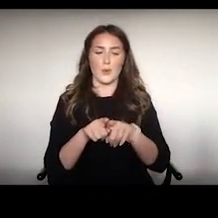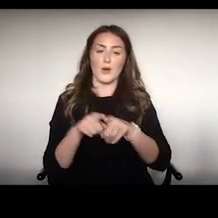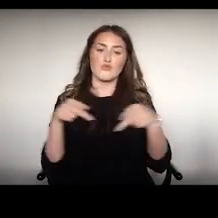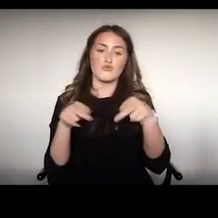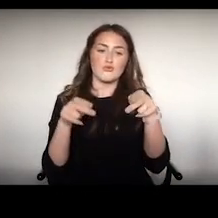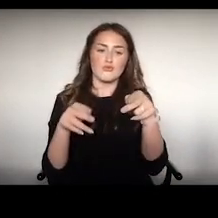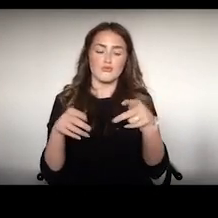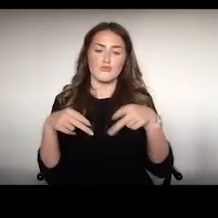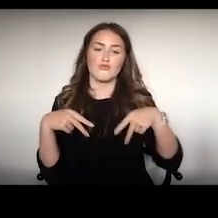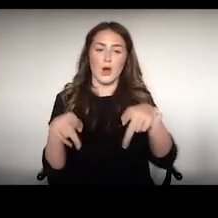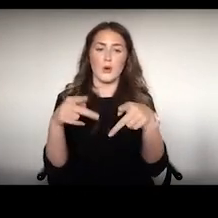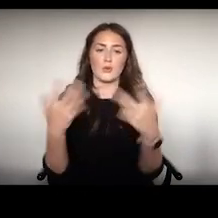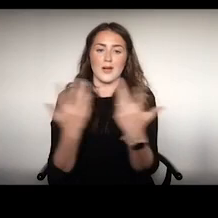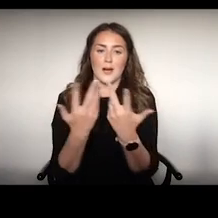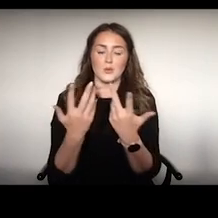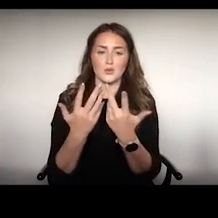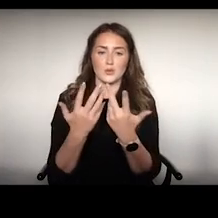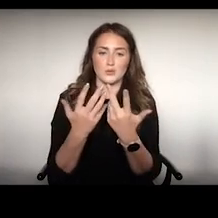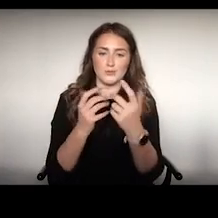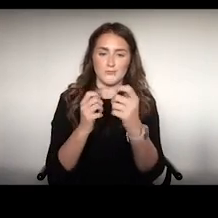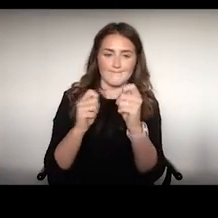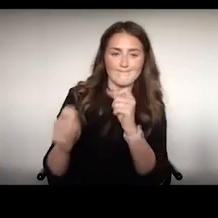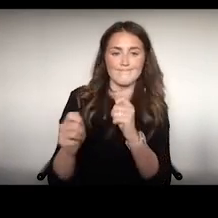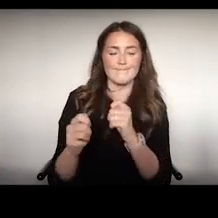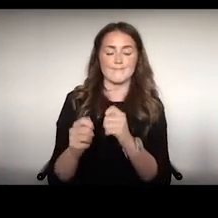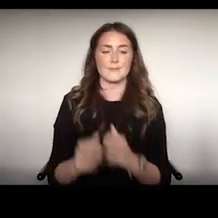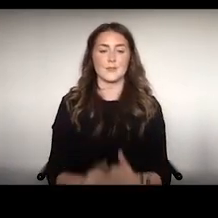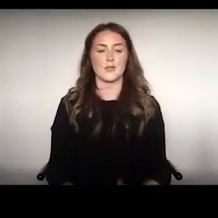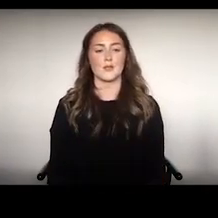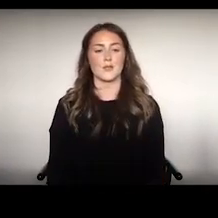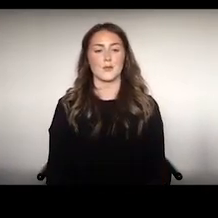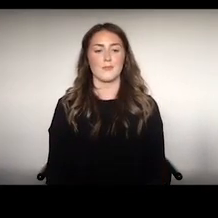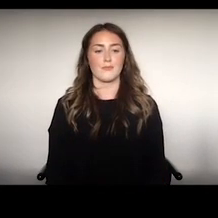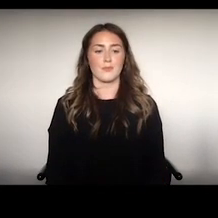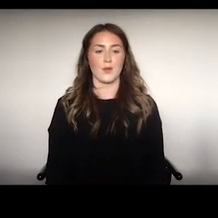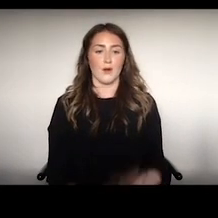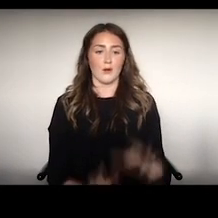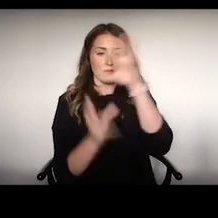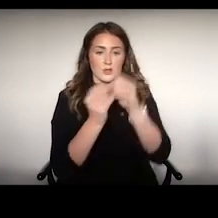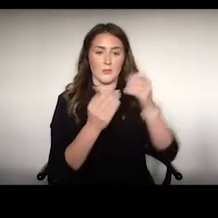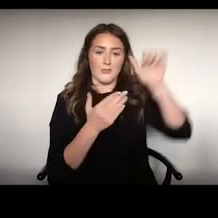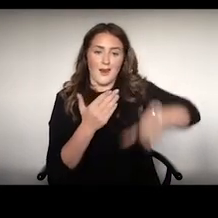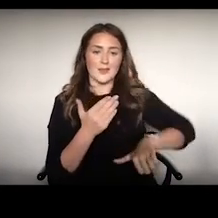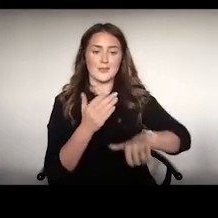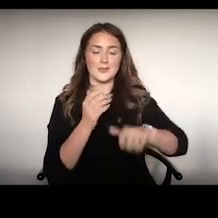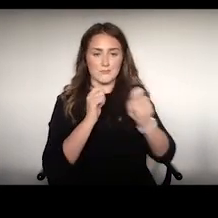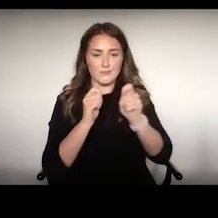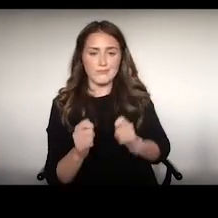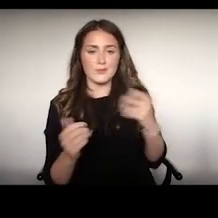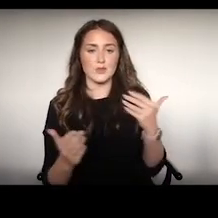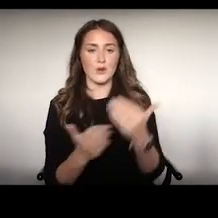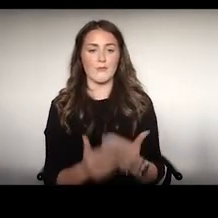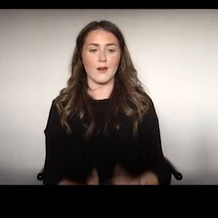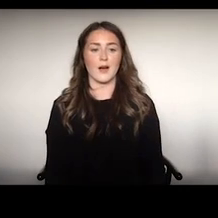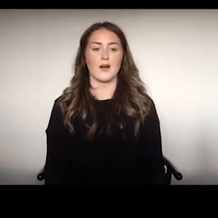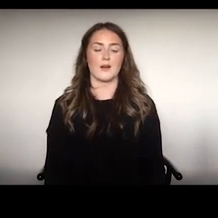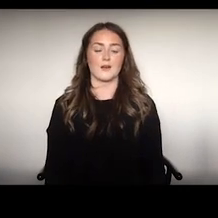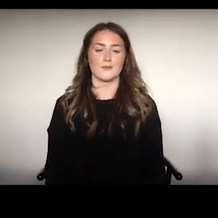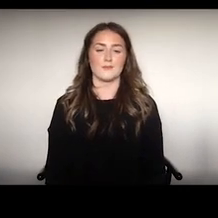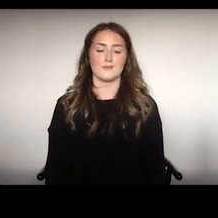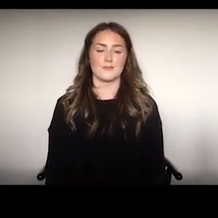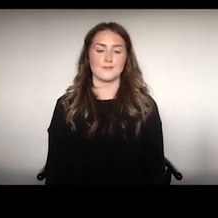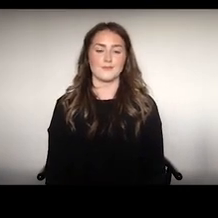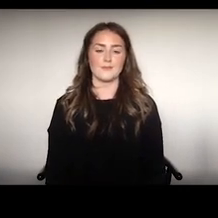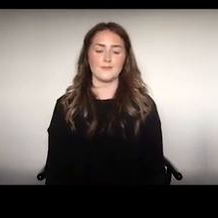work, such as identifying diversions to existing utilities. These are just a handful of the changes we have